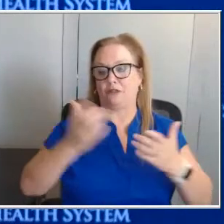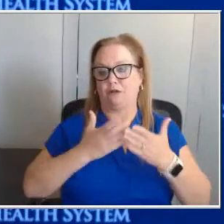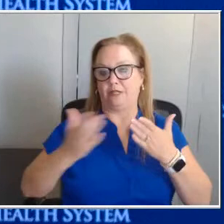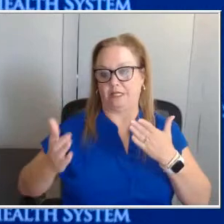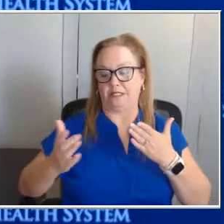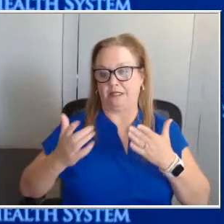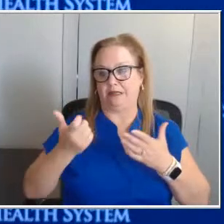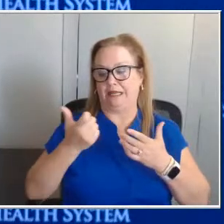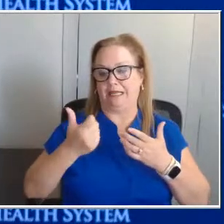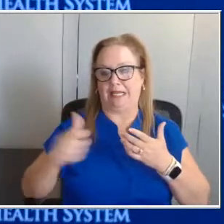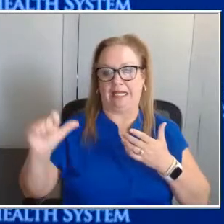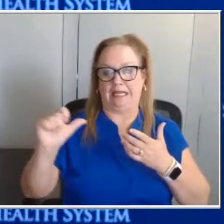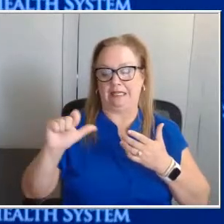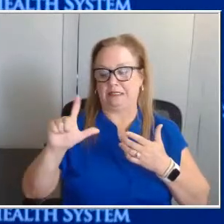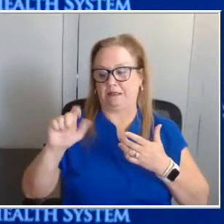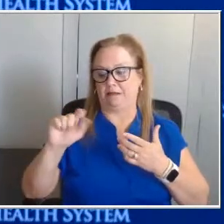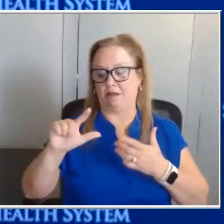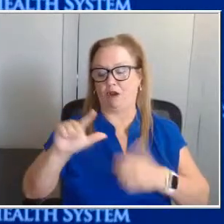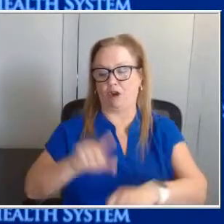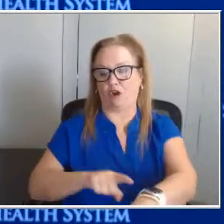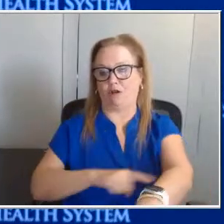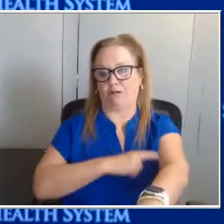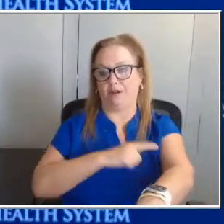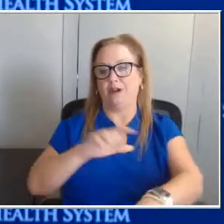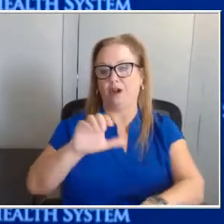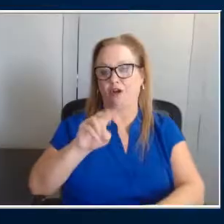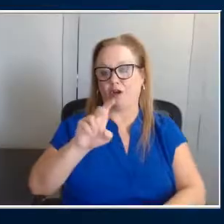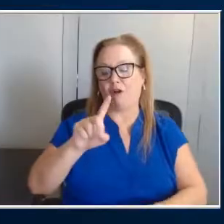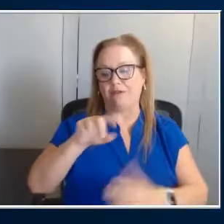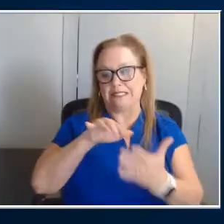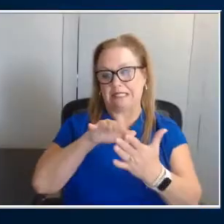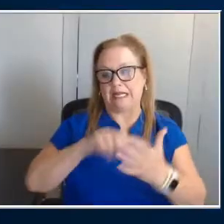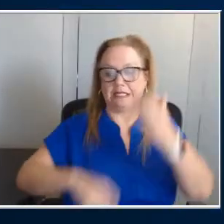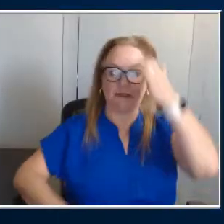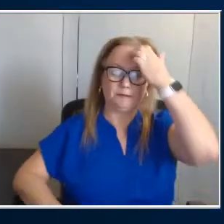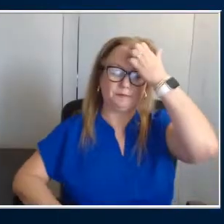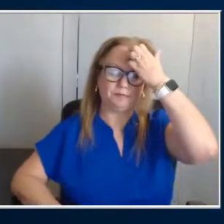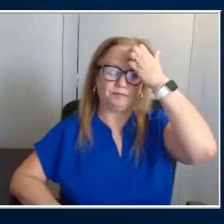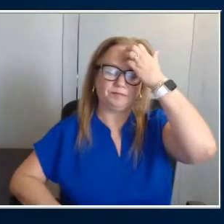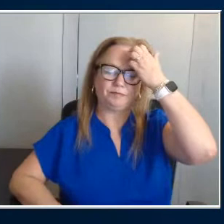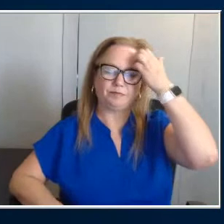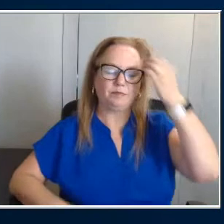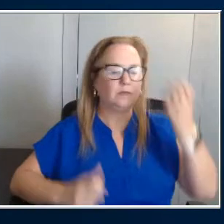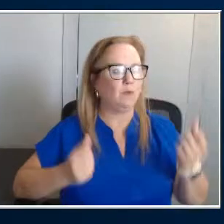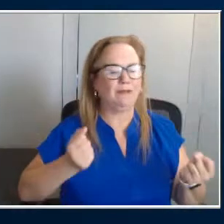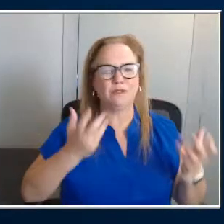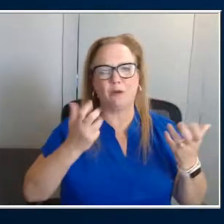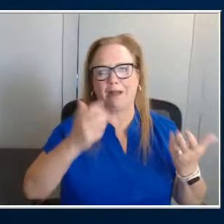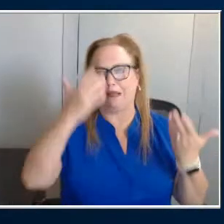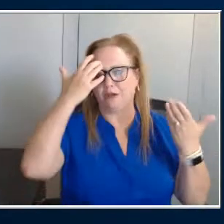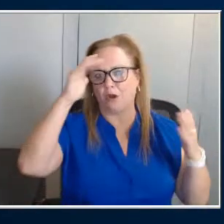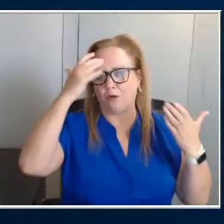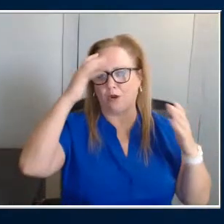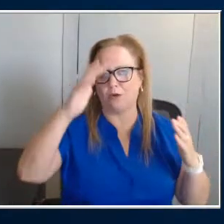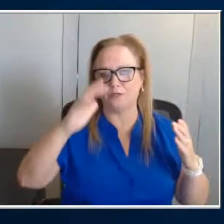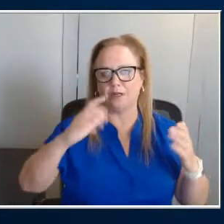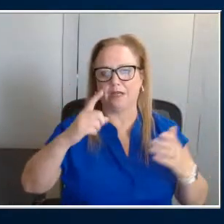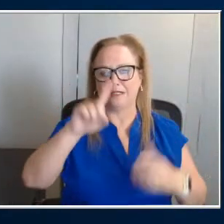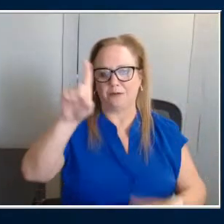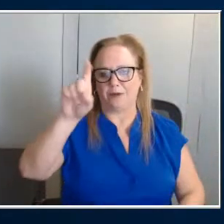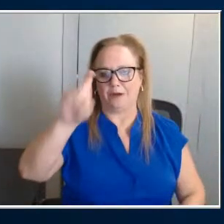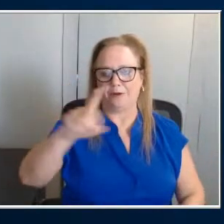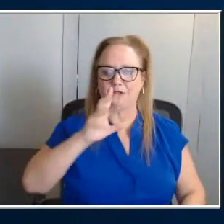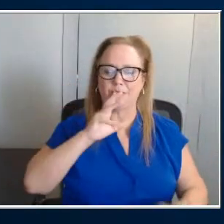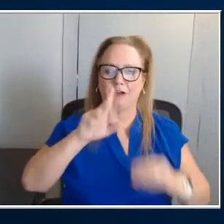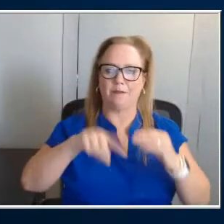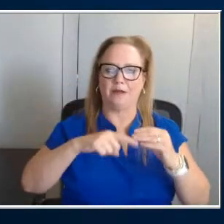long COVID studies that are done as well. Guys, how do all these unknowns, and I see that's one of the questions. Talk about this question